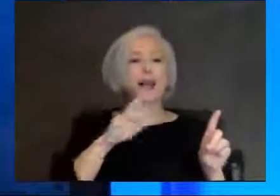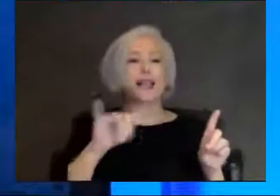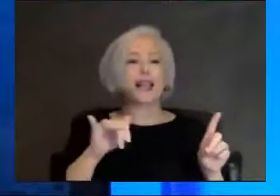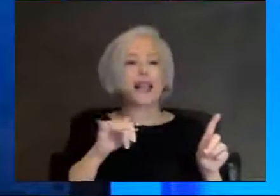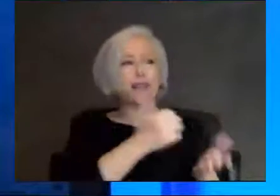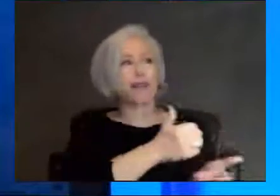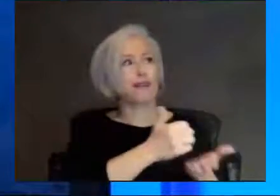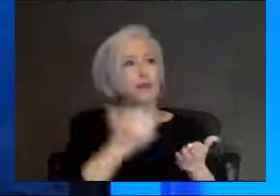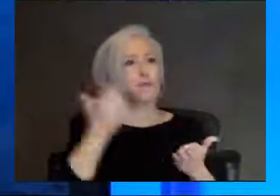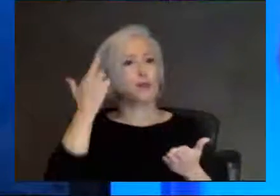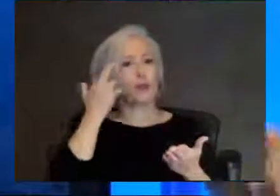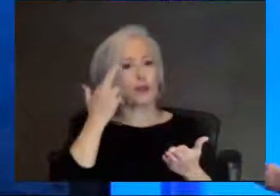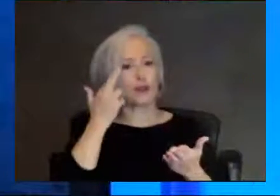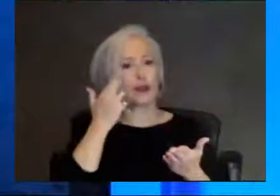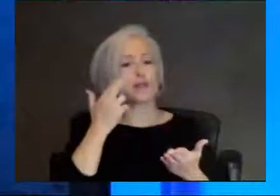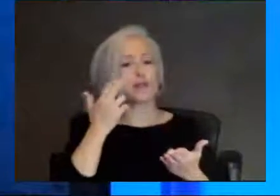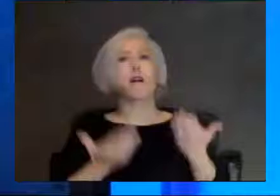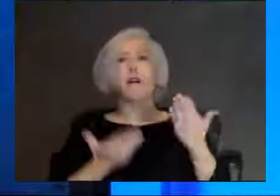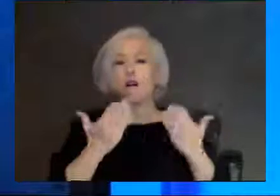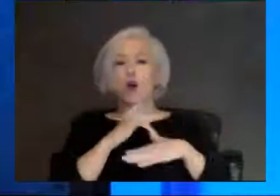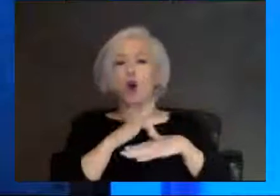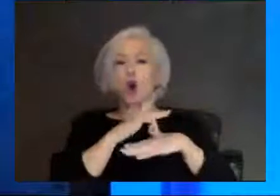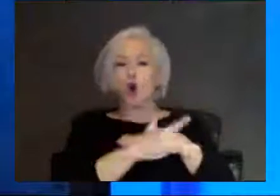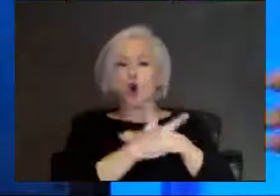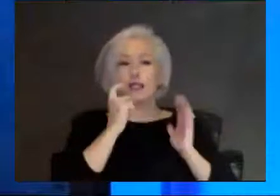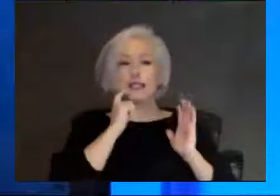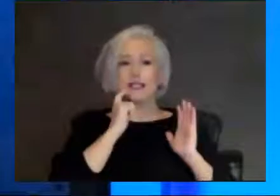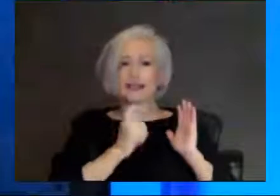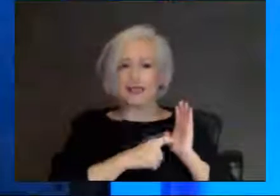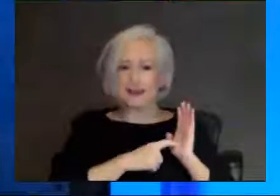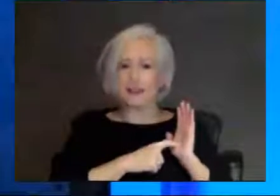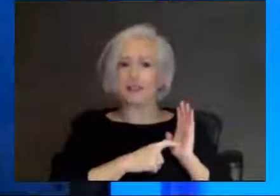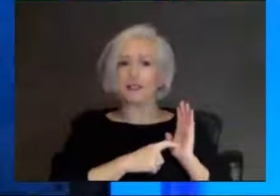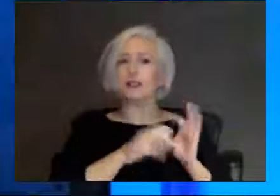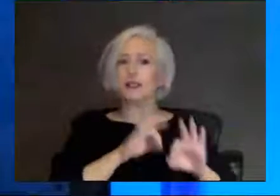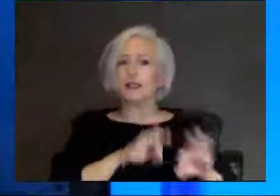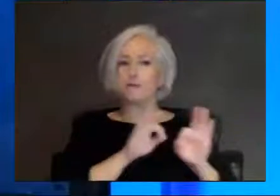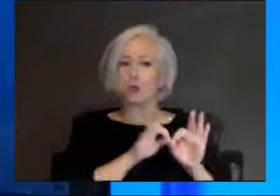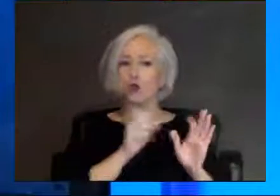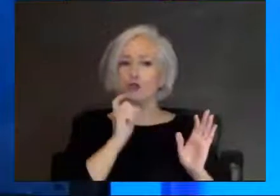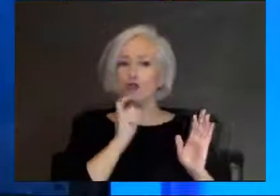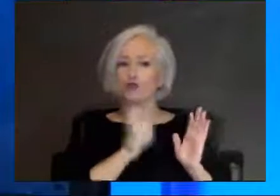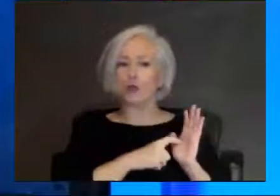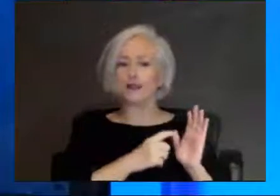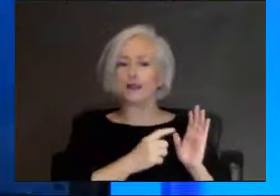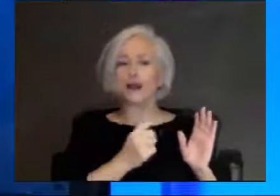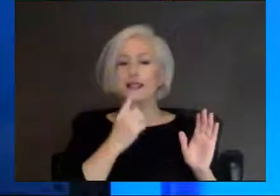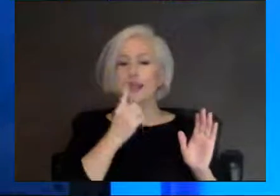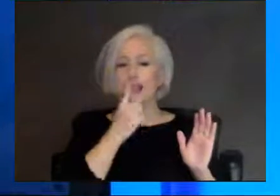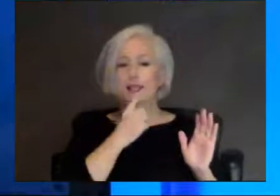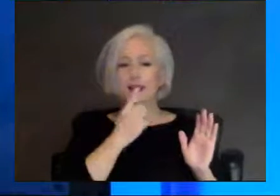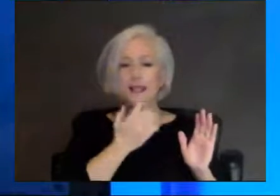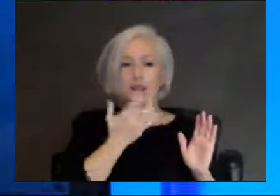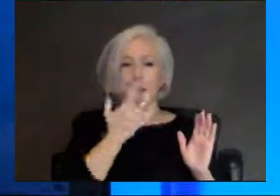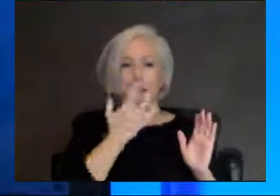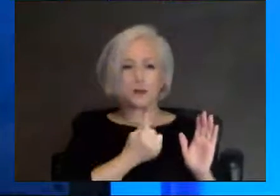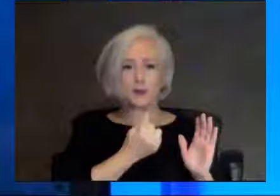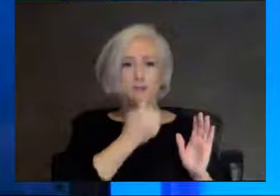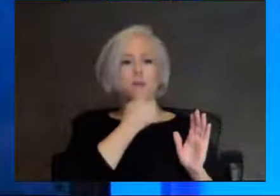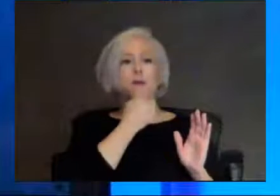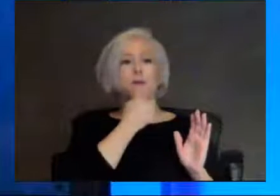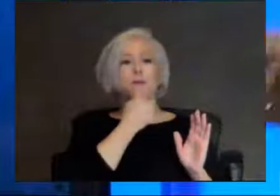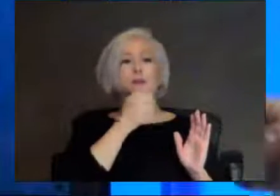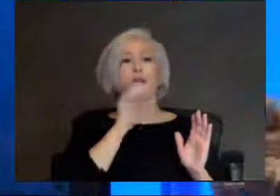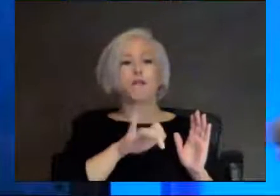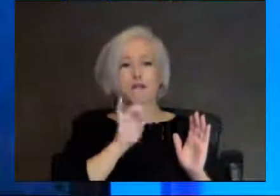for early detection and it will be more important. And I focused my research also on the early detection because of it, and establishing